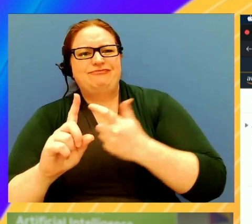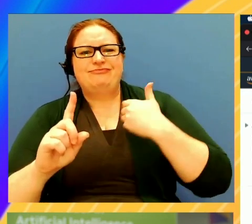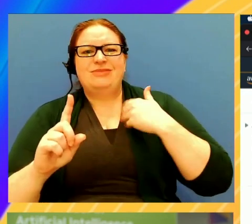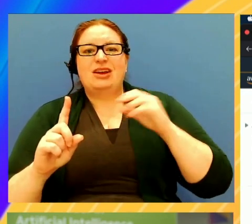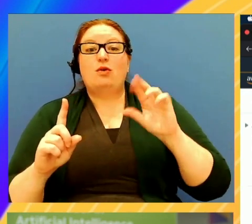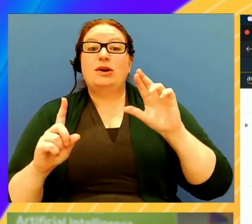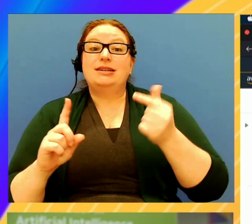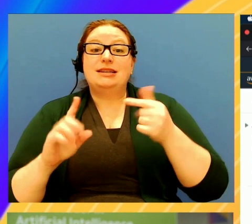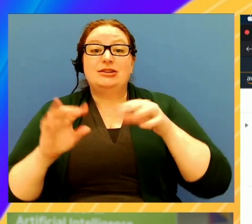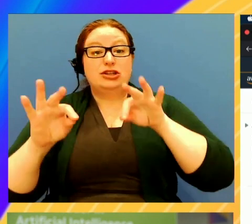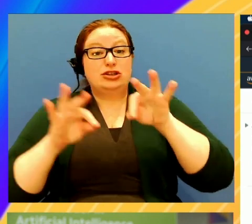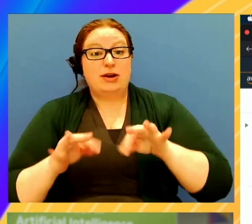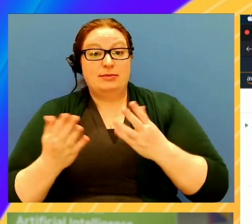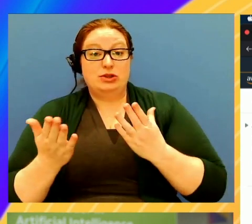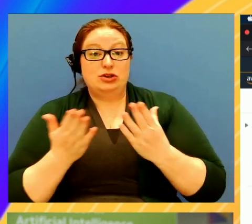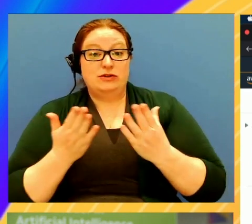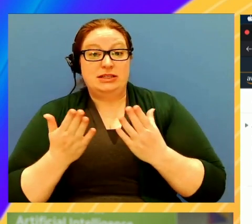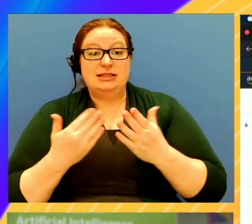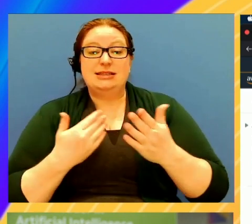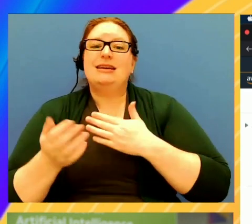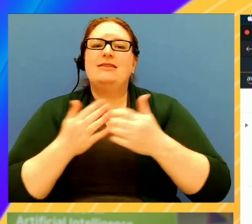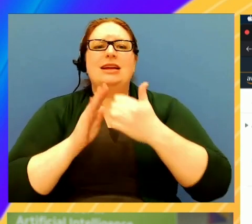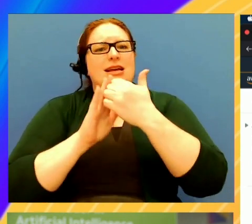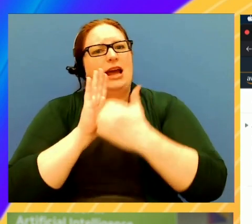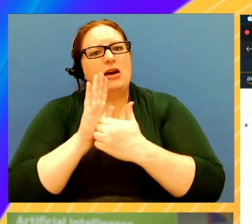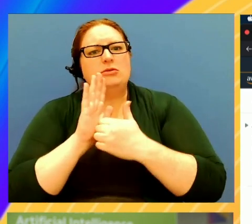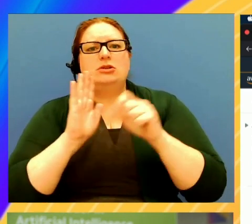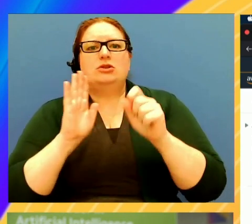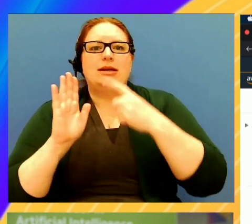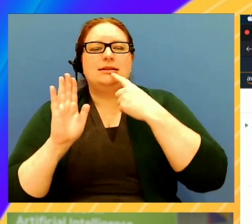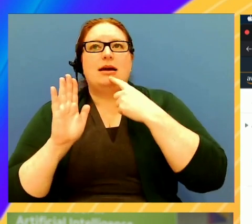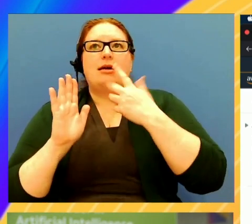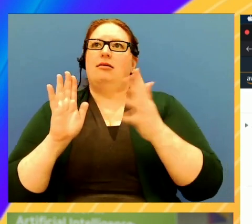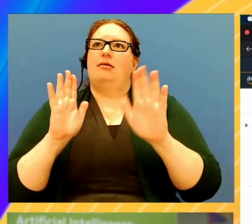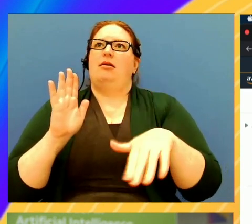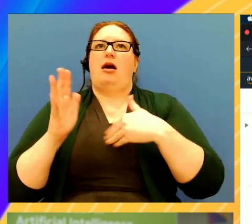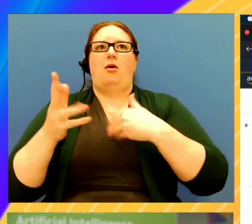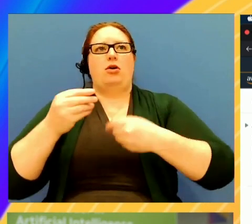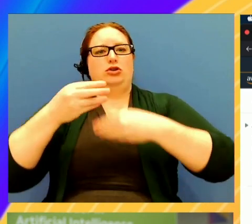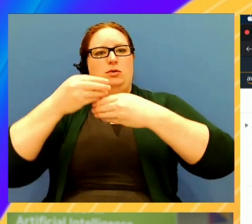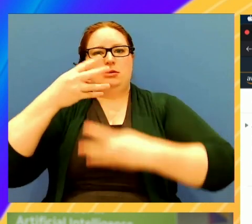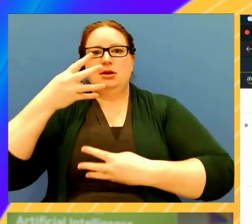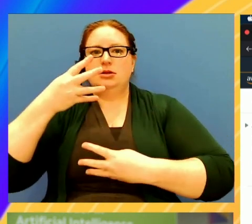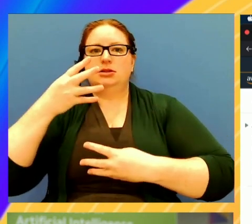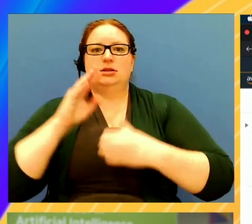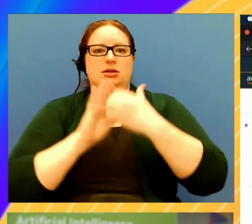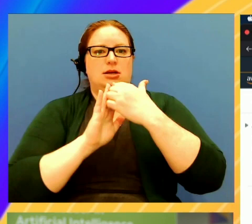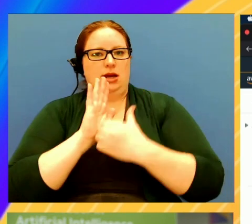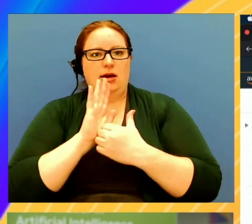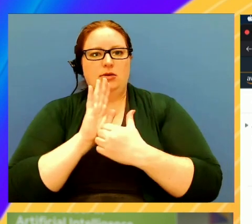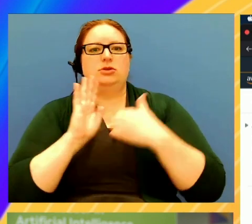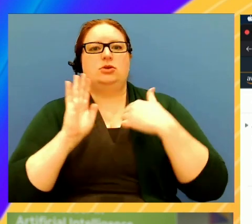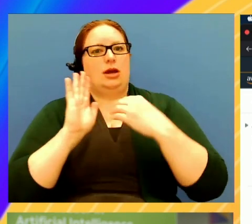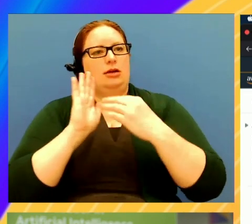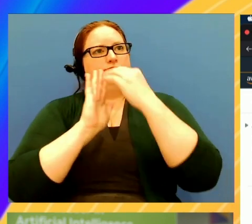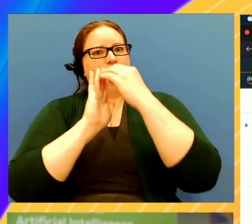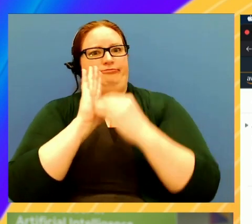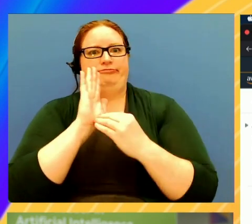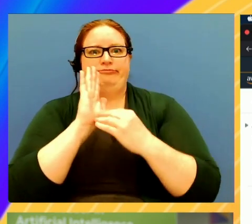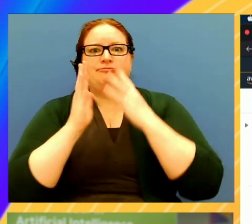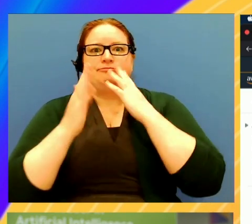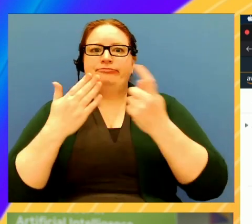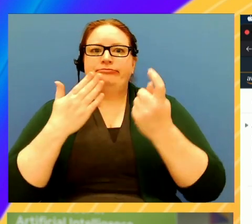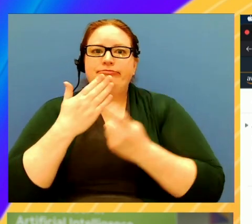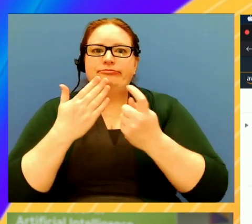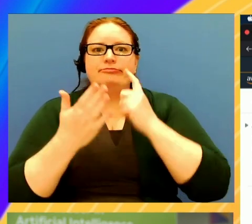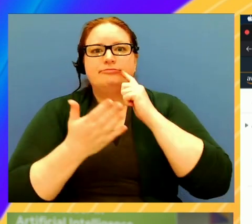services. So even accounts, you can go in and say, hey, I just want to be able to list these things, or list accounts. You can actually put that in here so automation can help